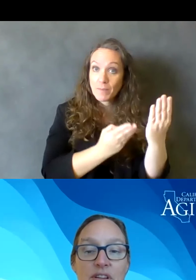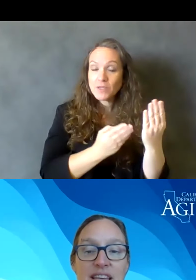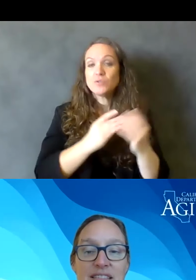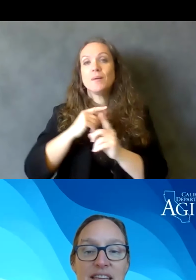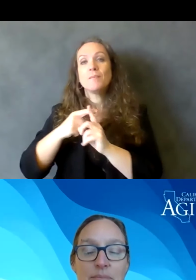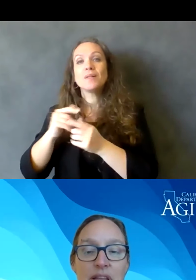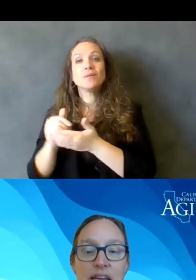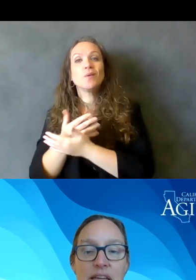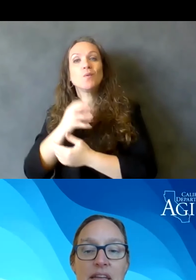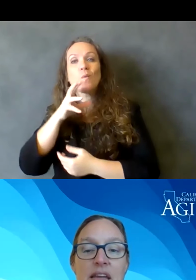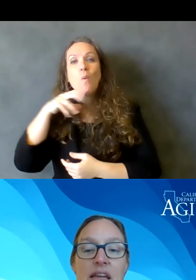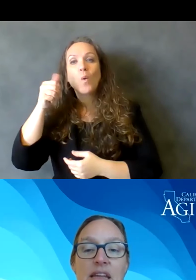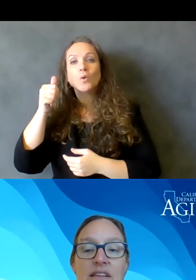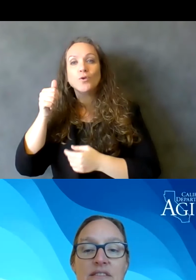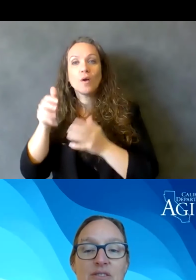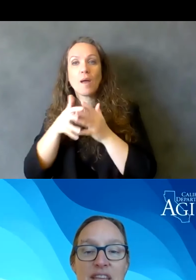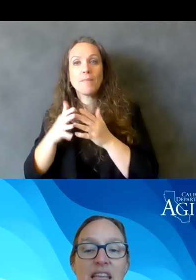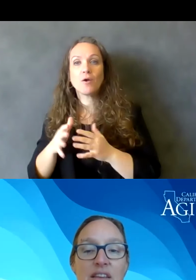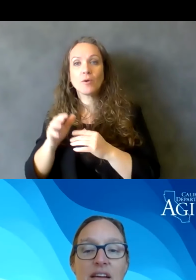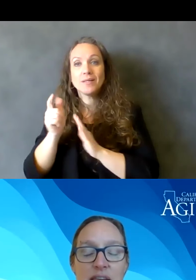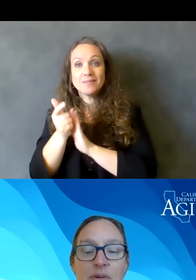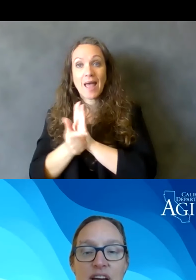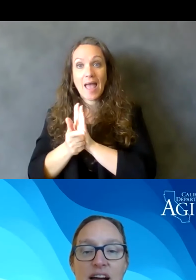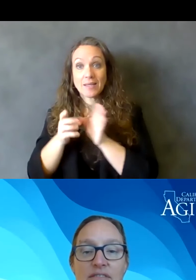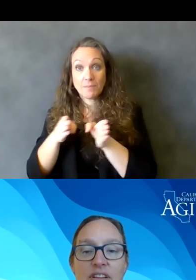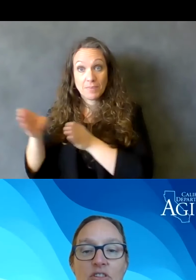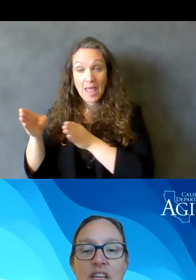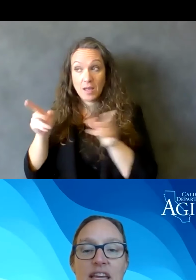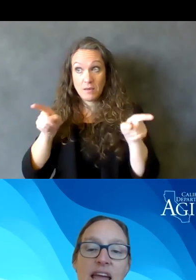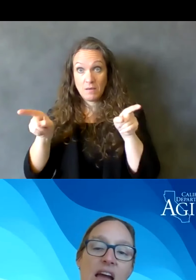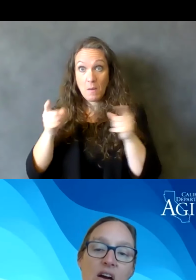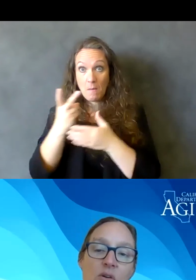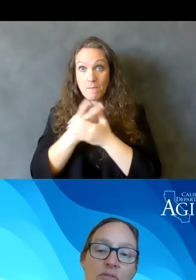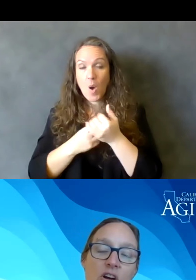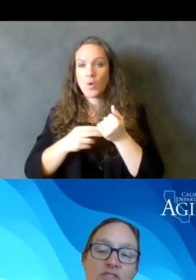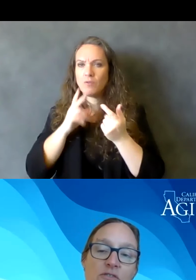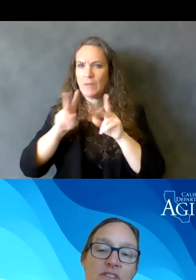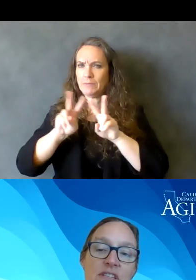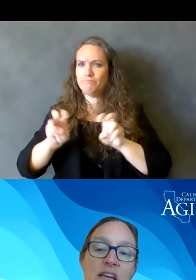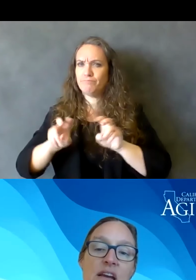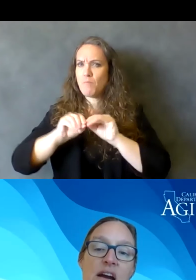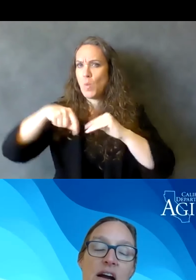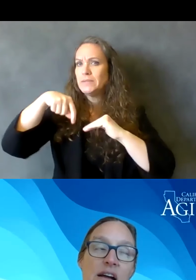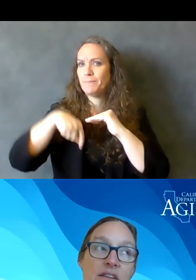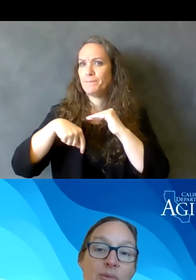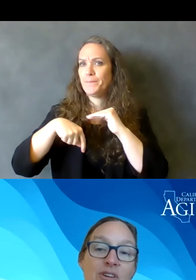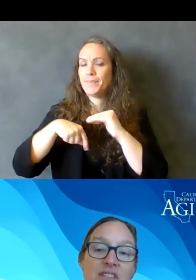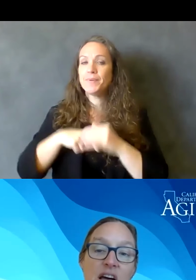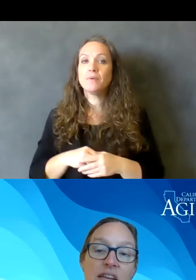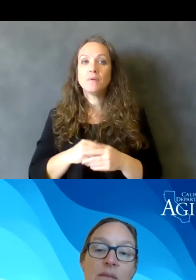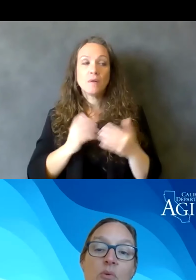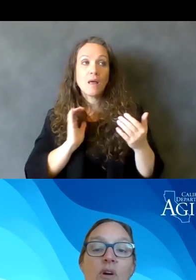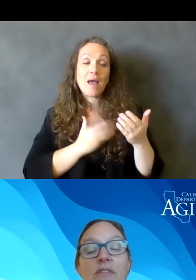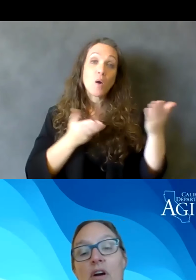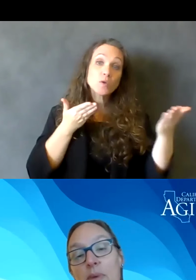Older Americans Act state plan, is taking a deeper dive and looking at how our service numbers